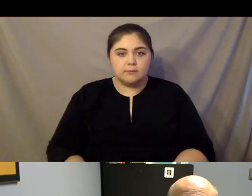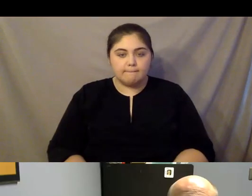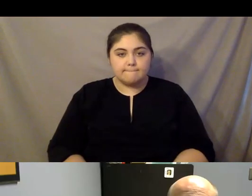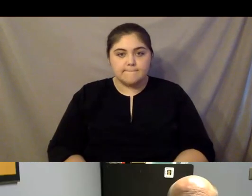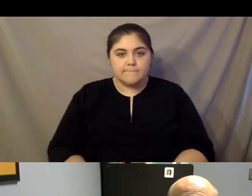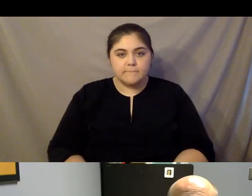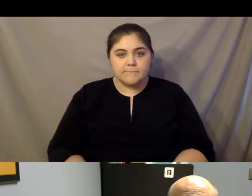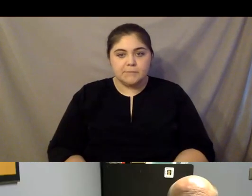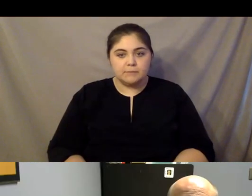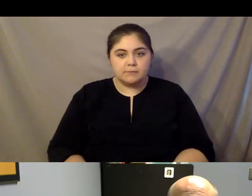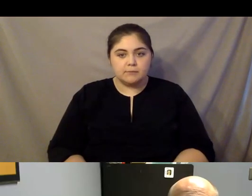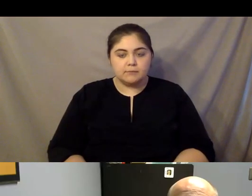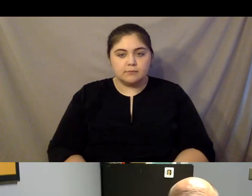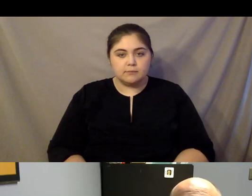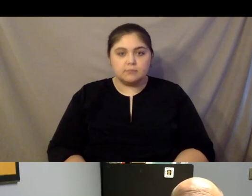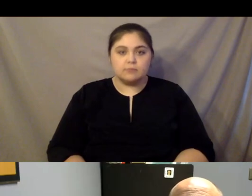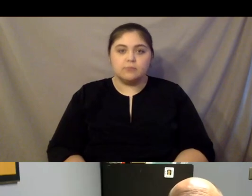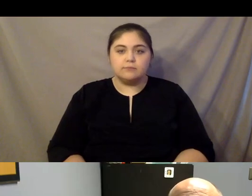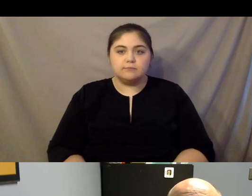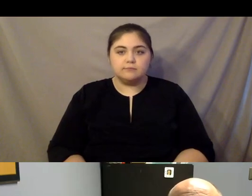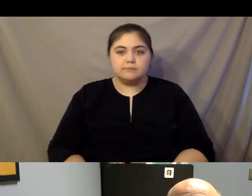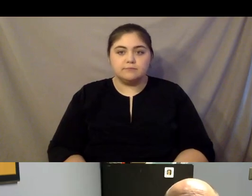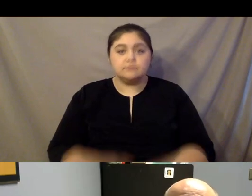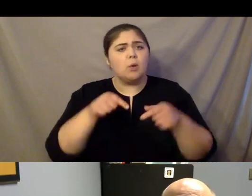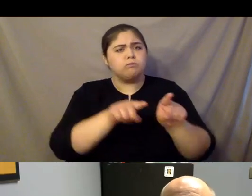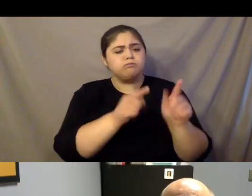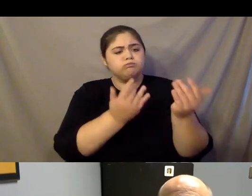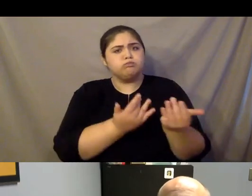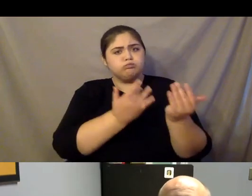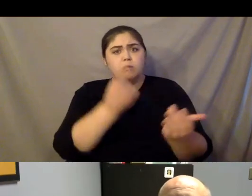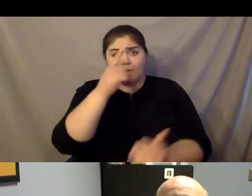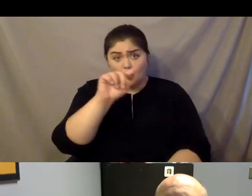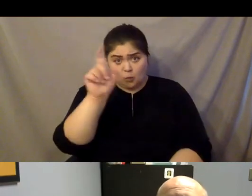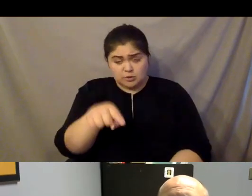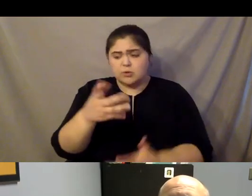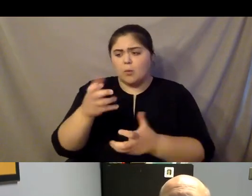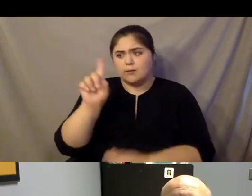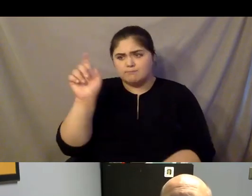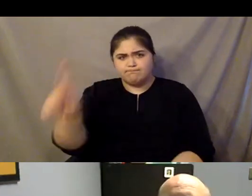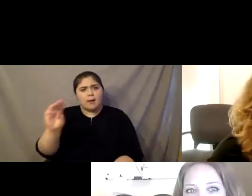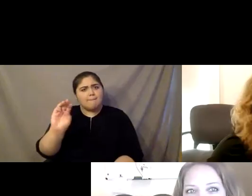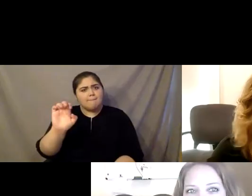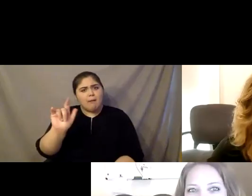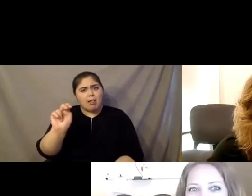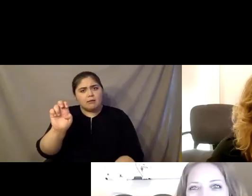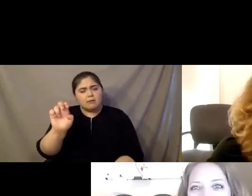And let me just... While we're waiting for the questions, I'll ask Melanie, while she's up there, a question